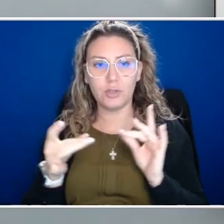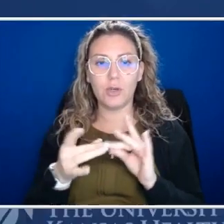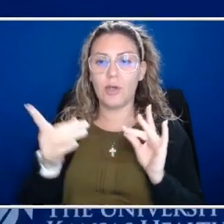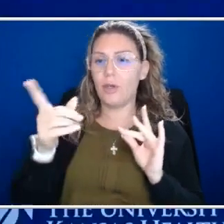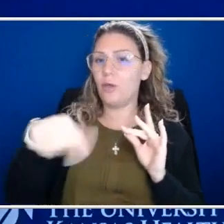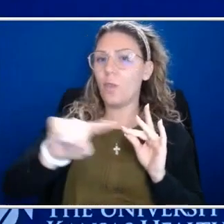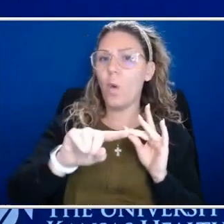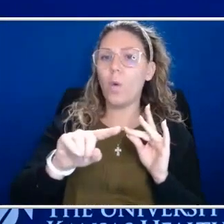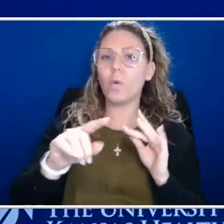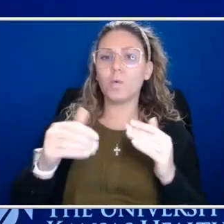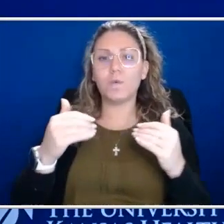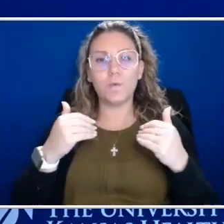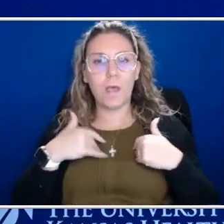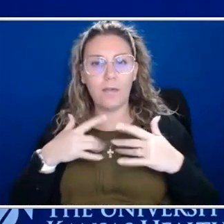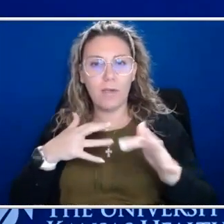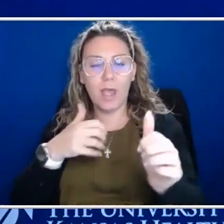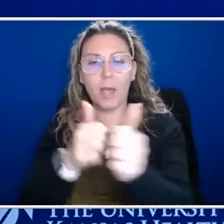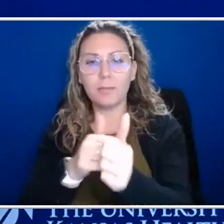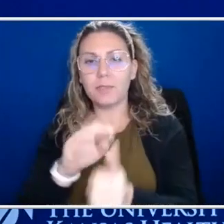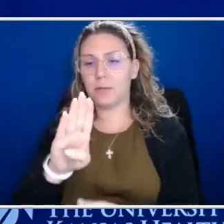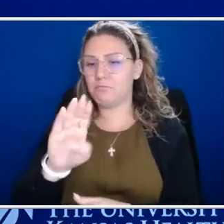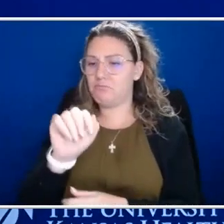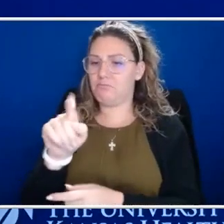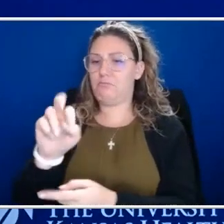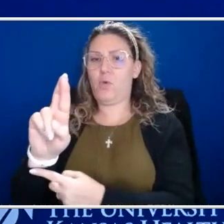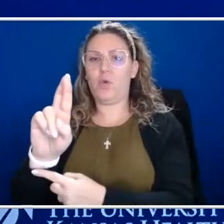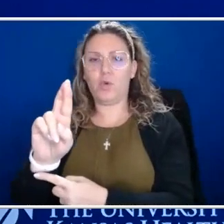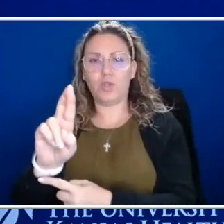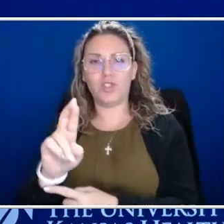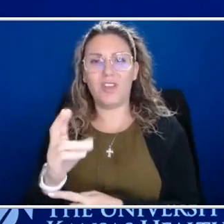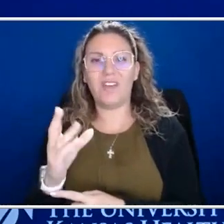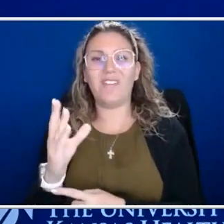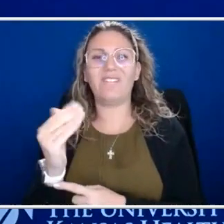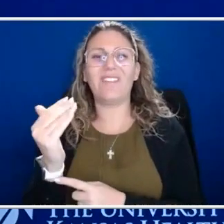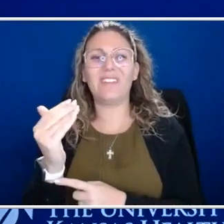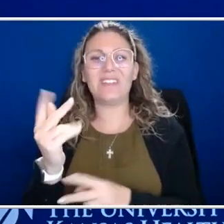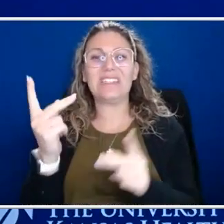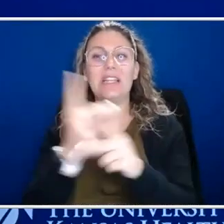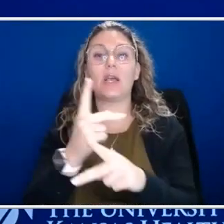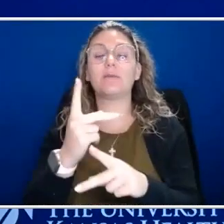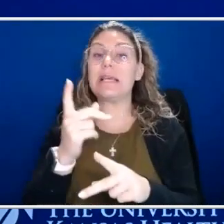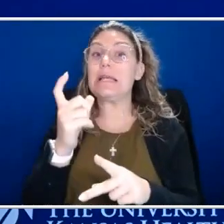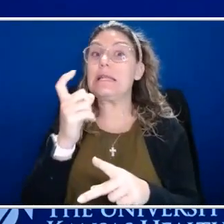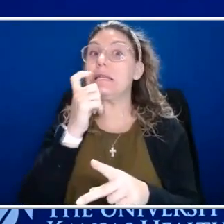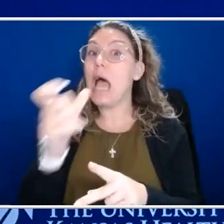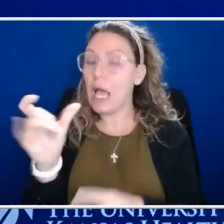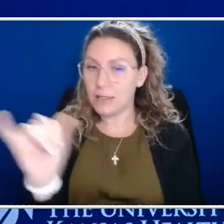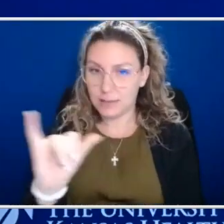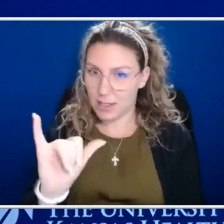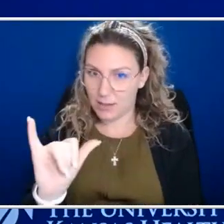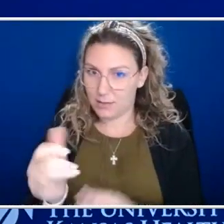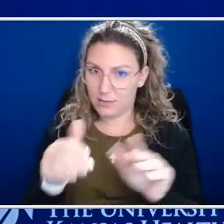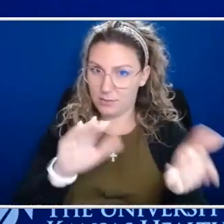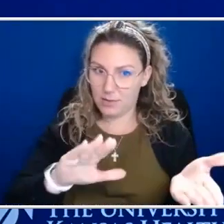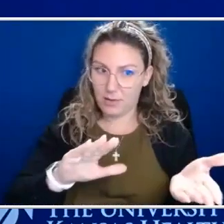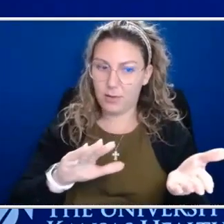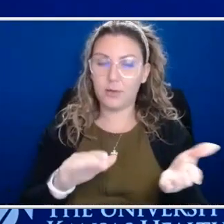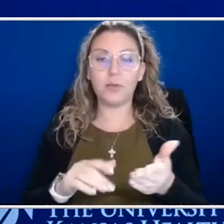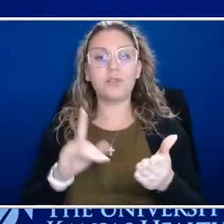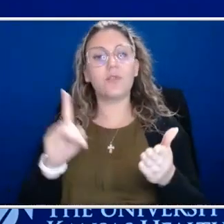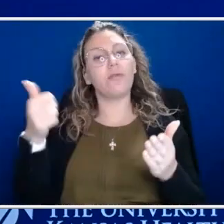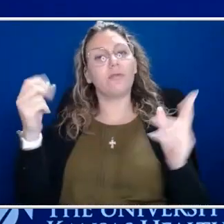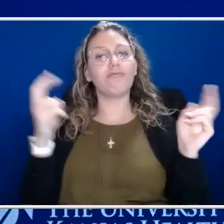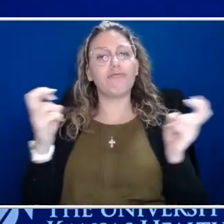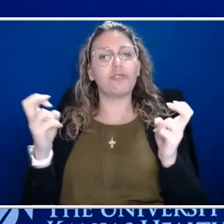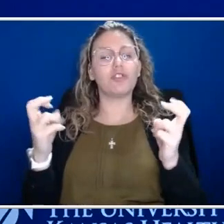had an updated booster are 15 times less likely to die. So there are other issues at play here, including just